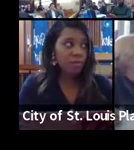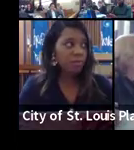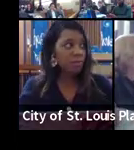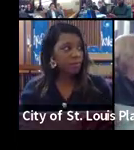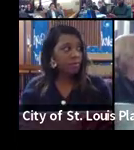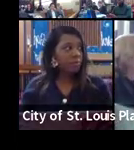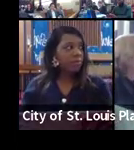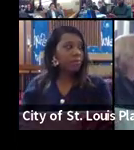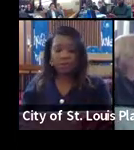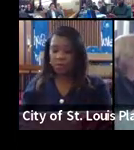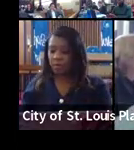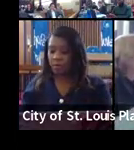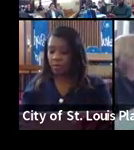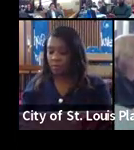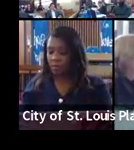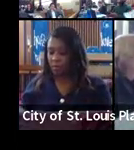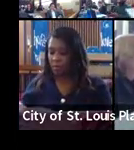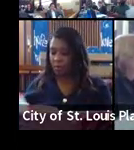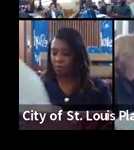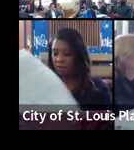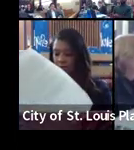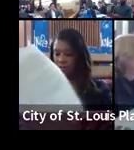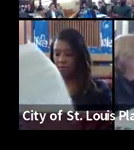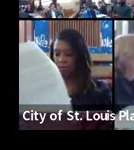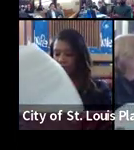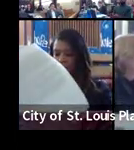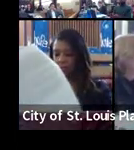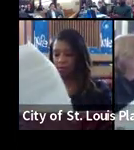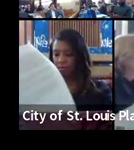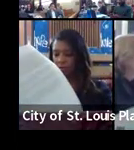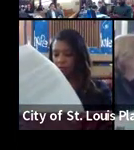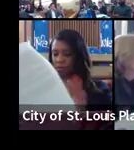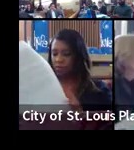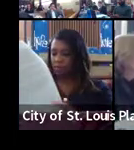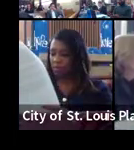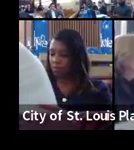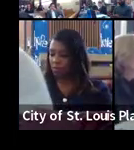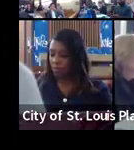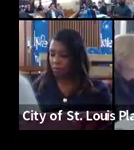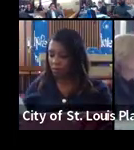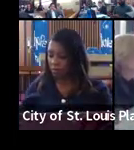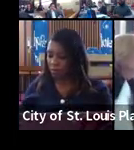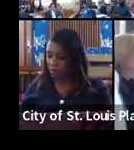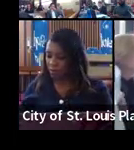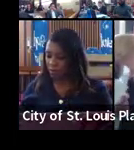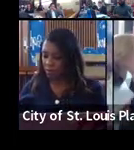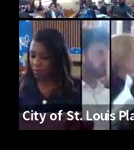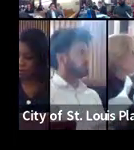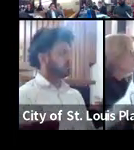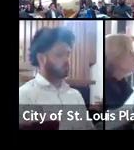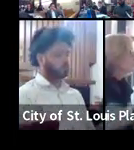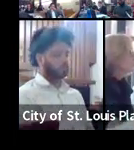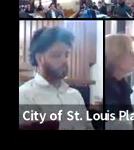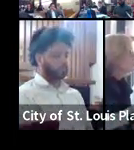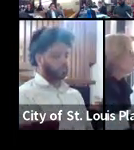some participated in back in August, the open house as well in November, and we had the request for permission at last month's